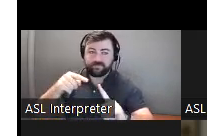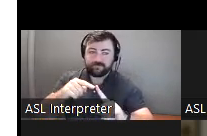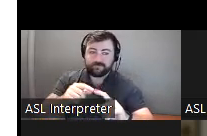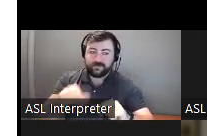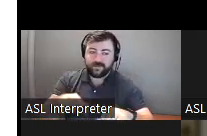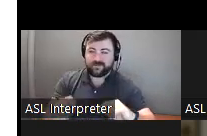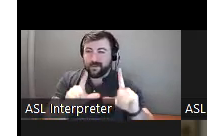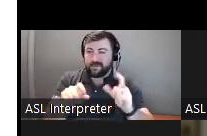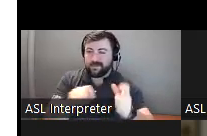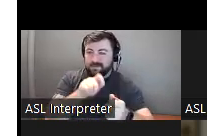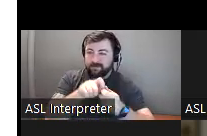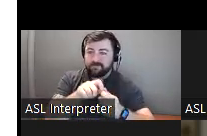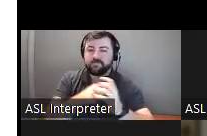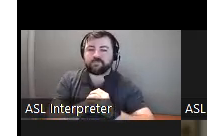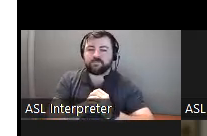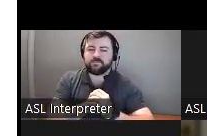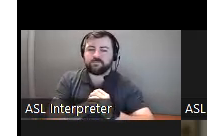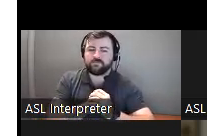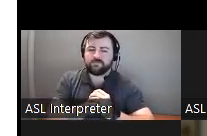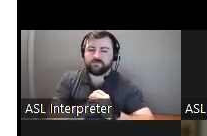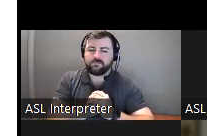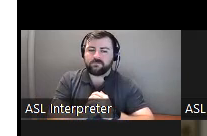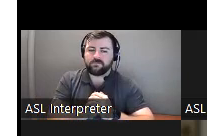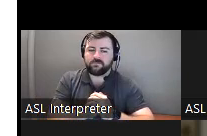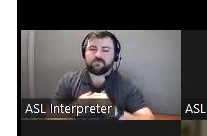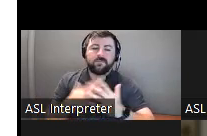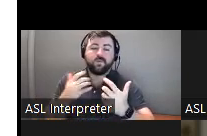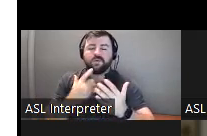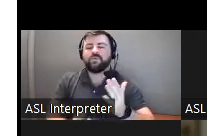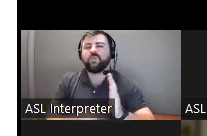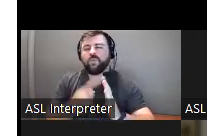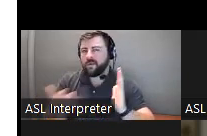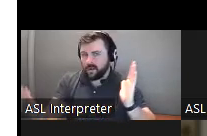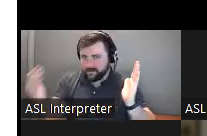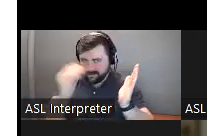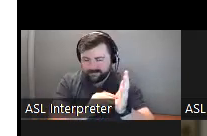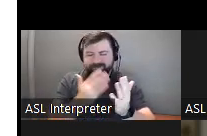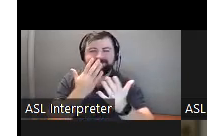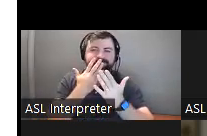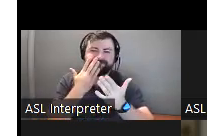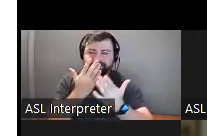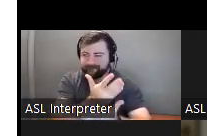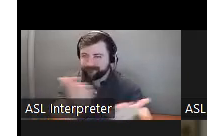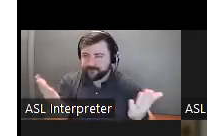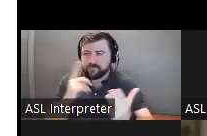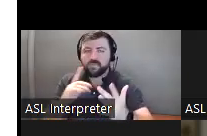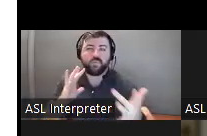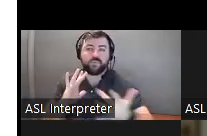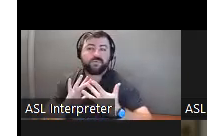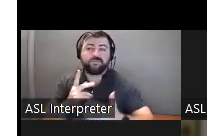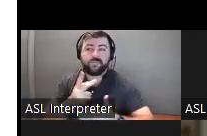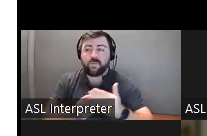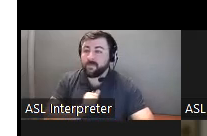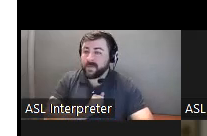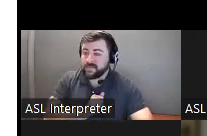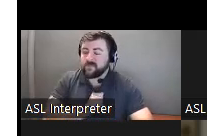particular. I want to once again thank all of you for reaching out to both myself as well